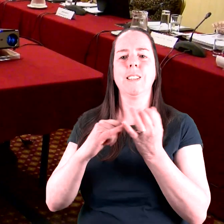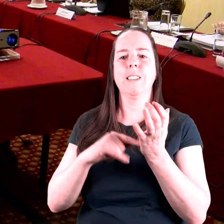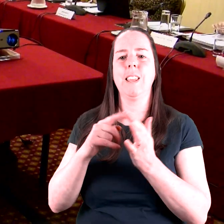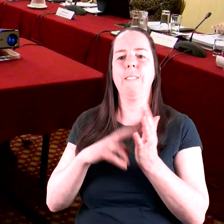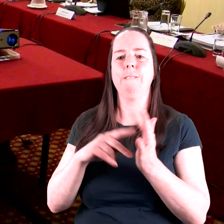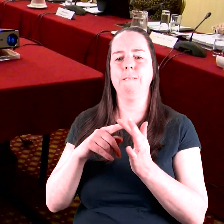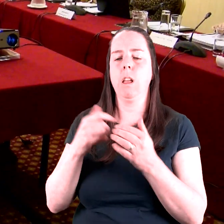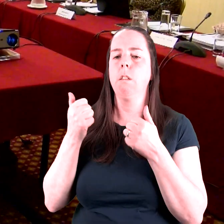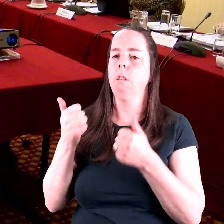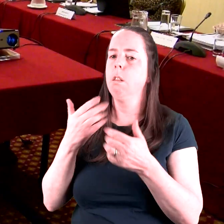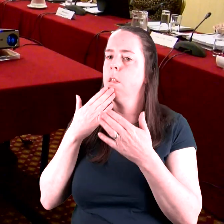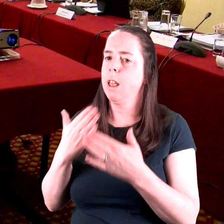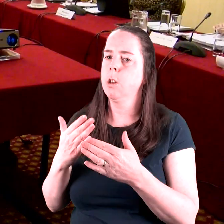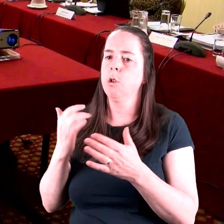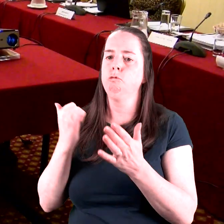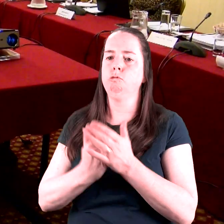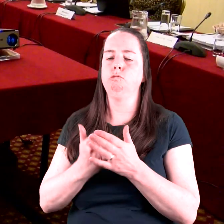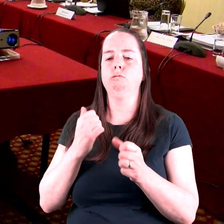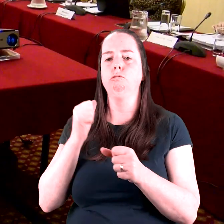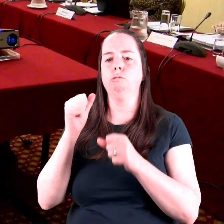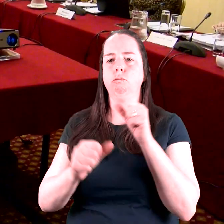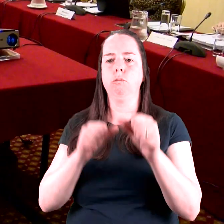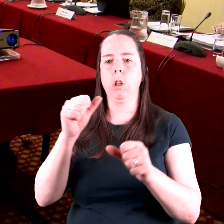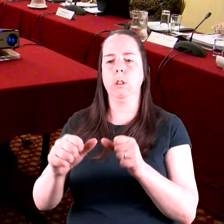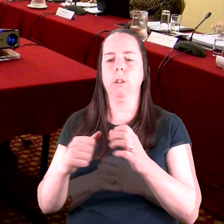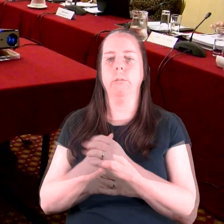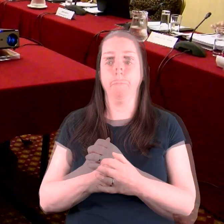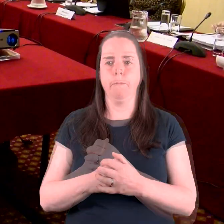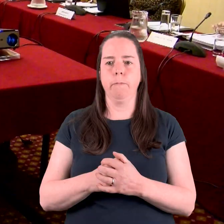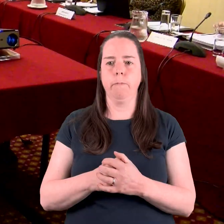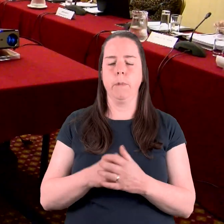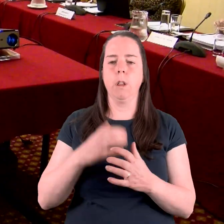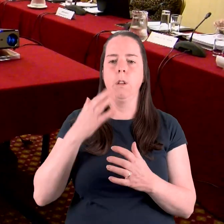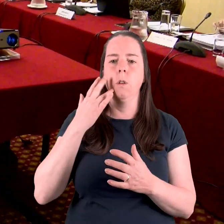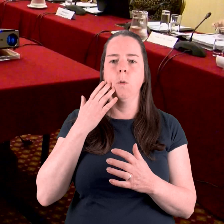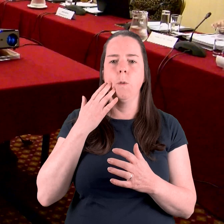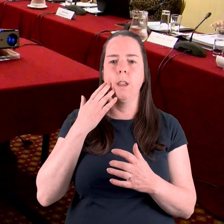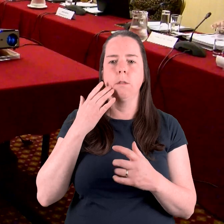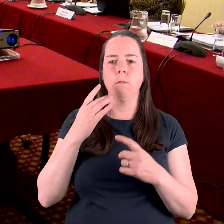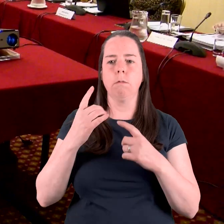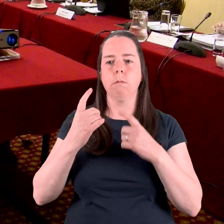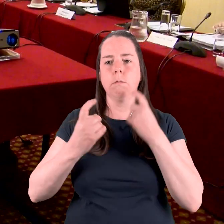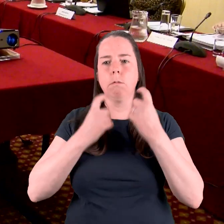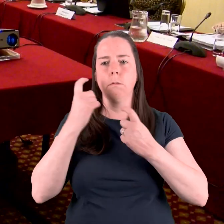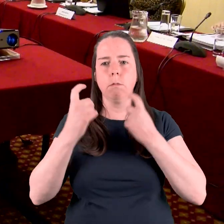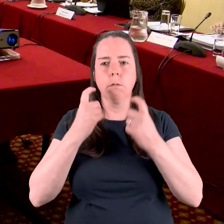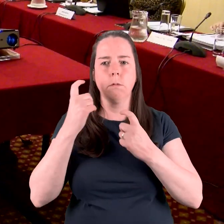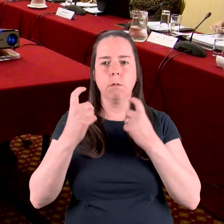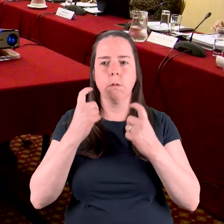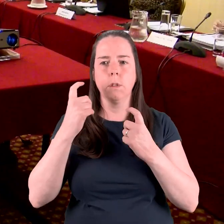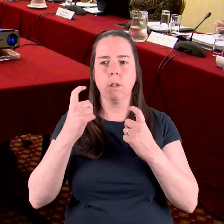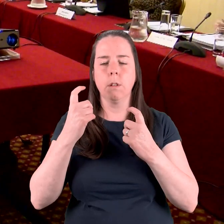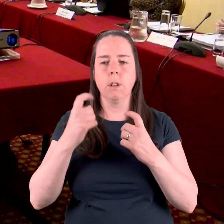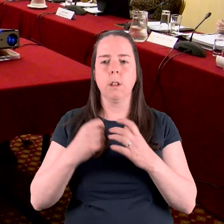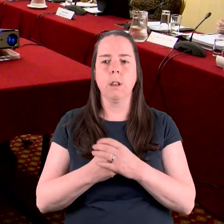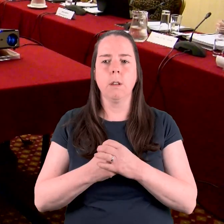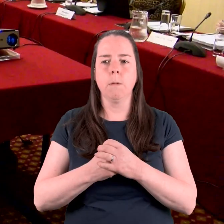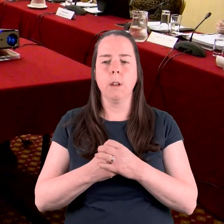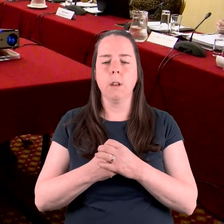Steve. Thank you. Okay, great process, but I'm supporting the revised